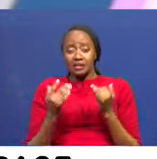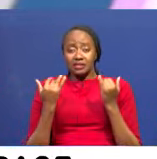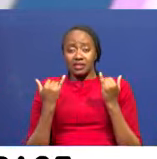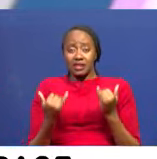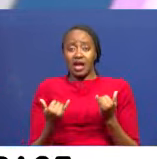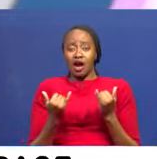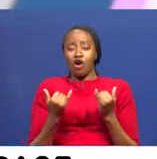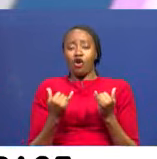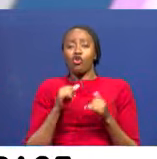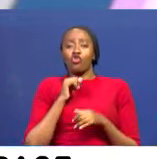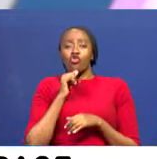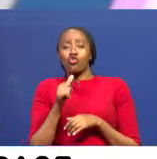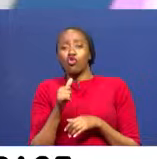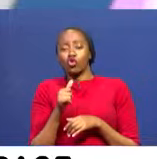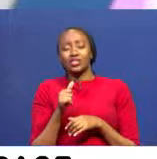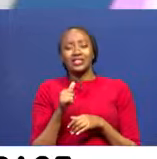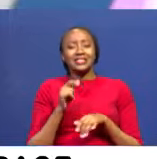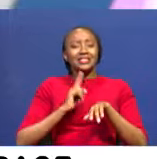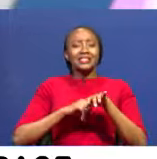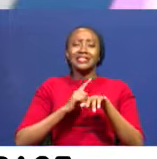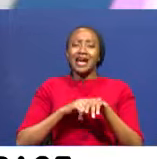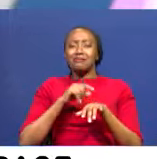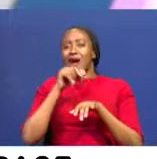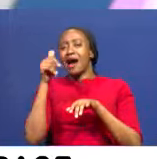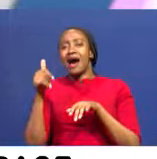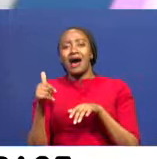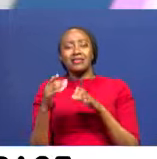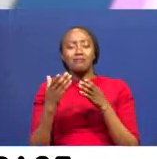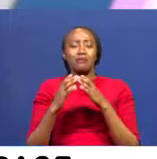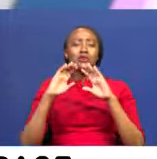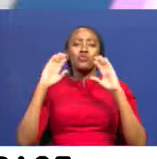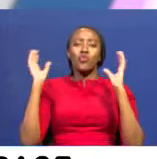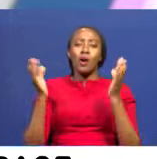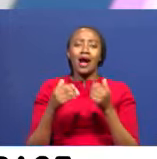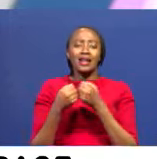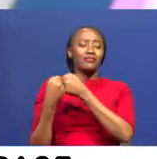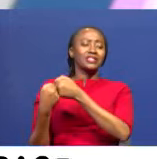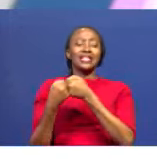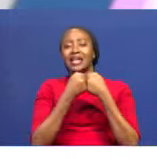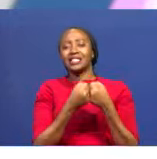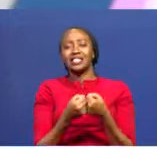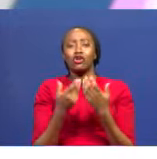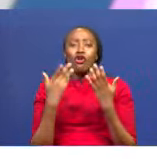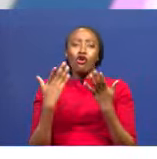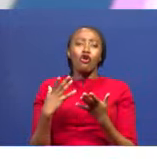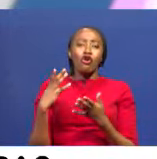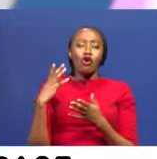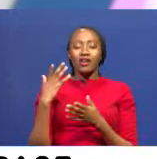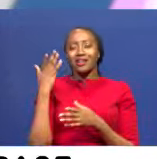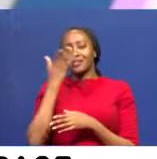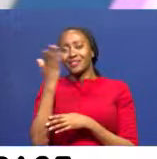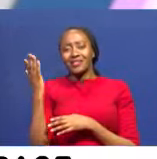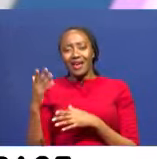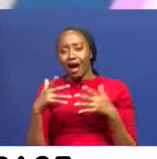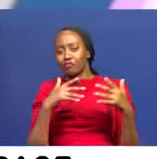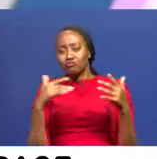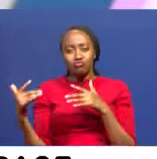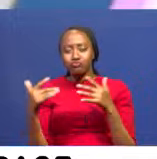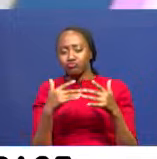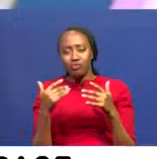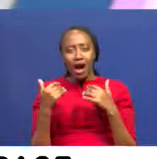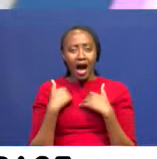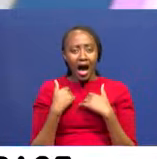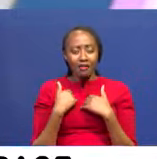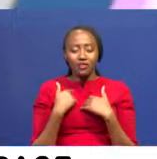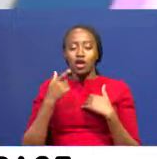to shocks. We call them global shocks. That's currencies, shortages, and many other aspects that would impact the security of